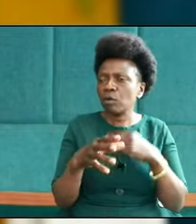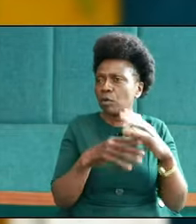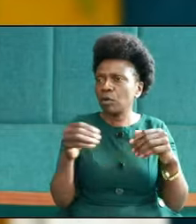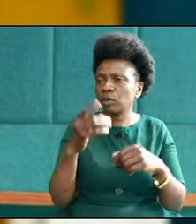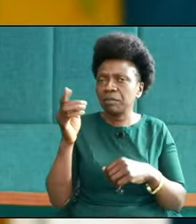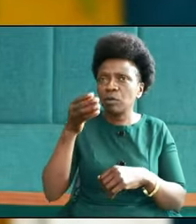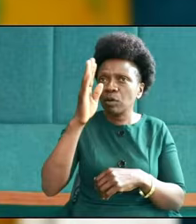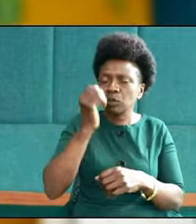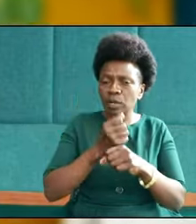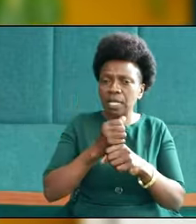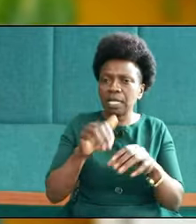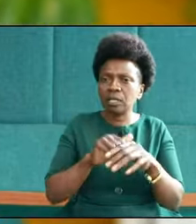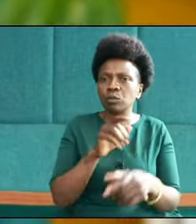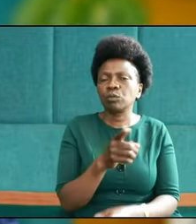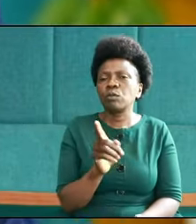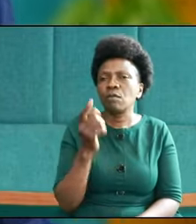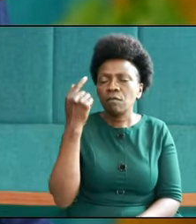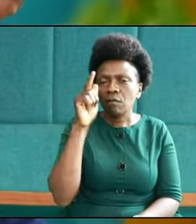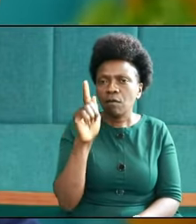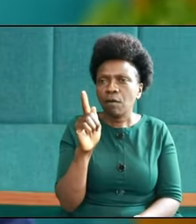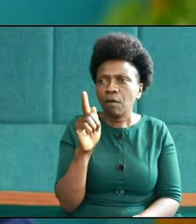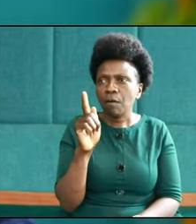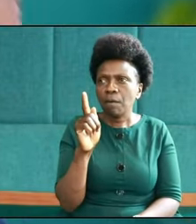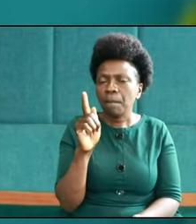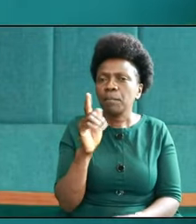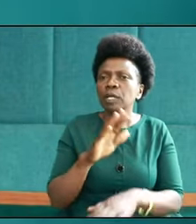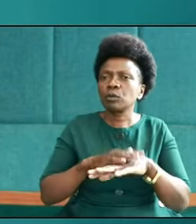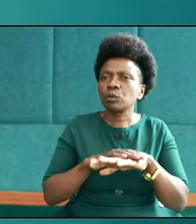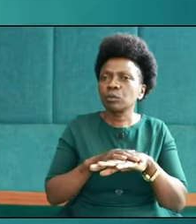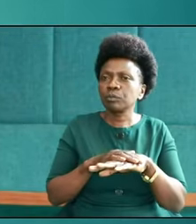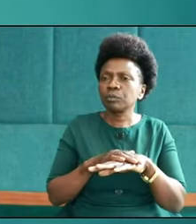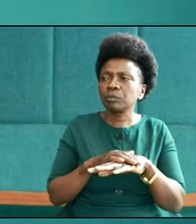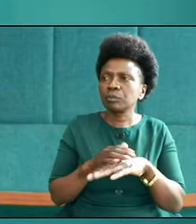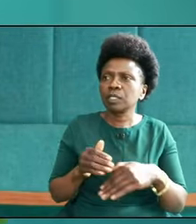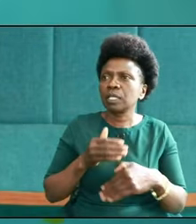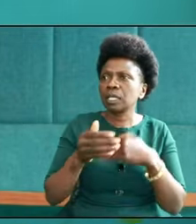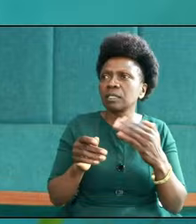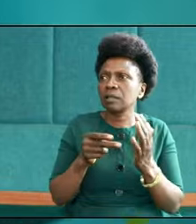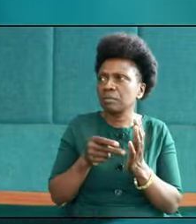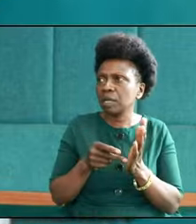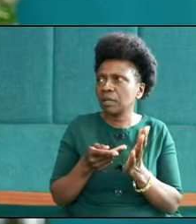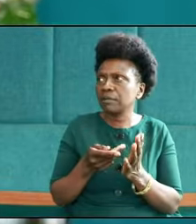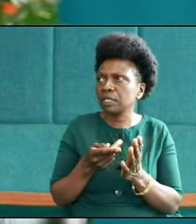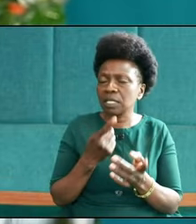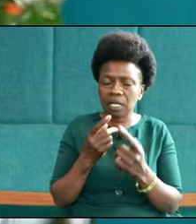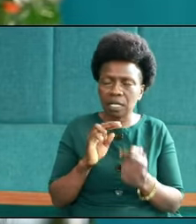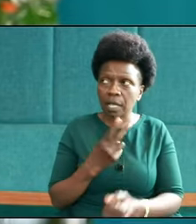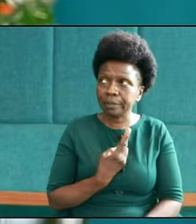God is working in you for some higher good. The next paragraph, she tells